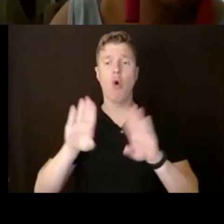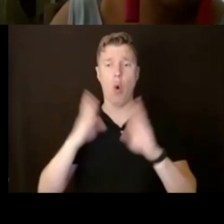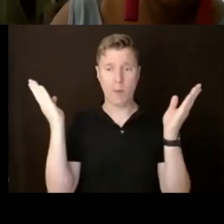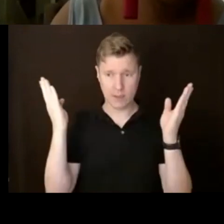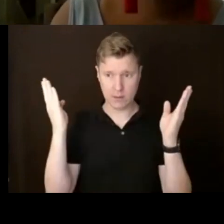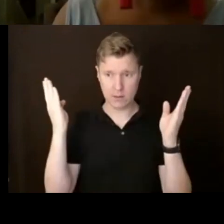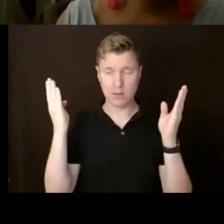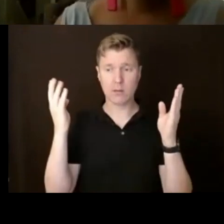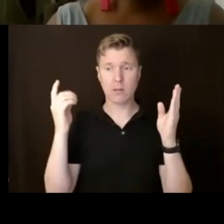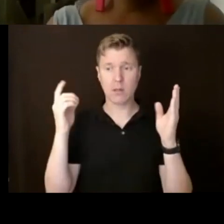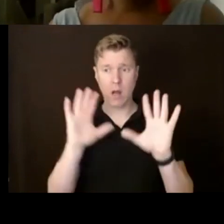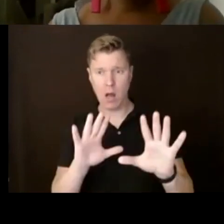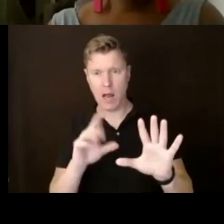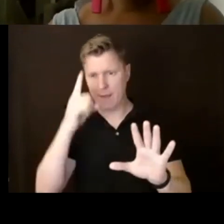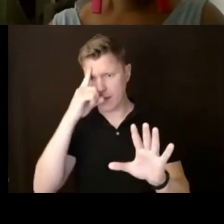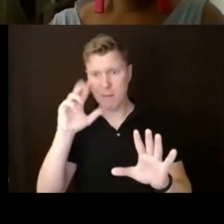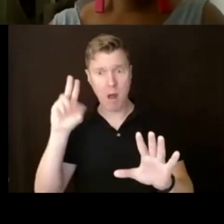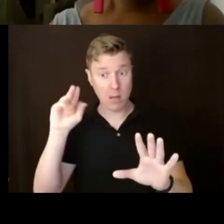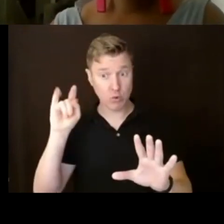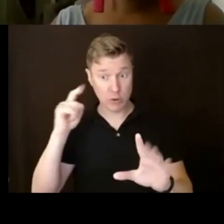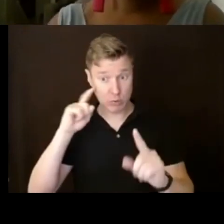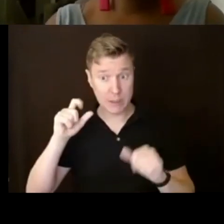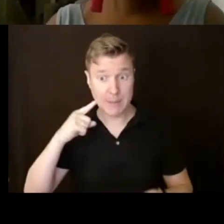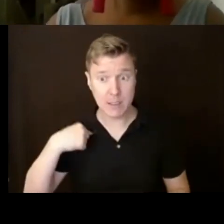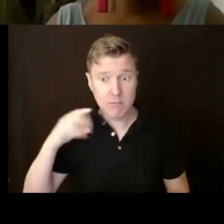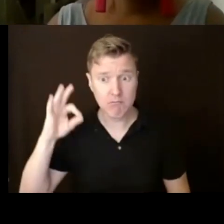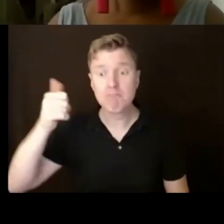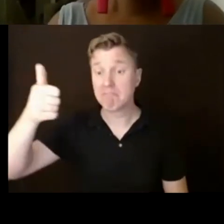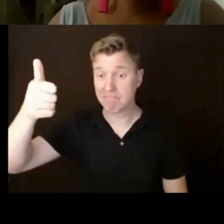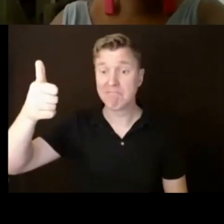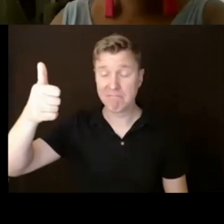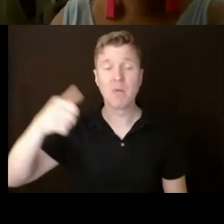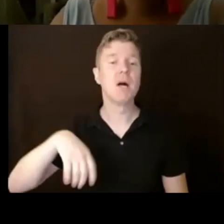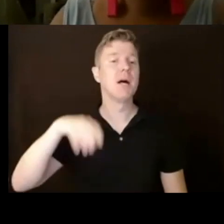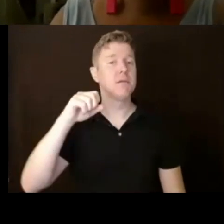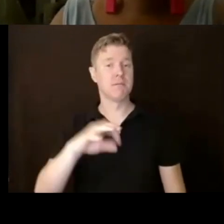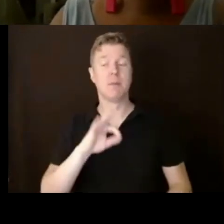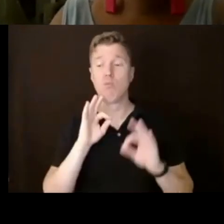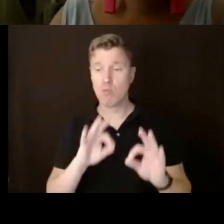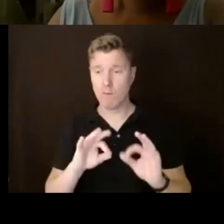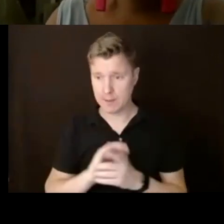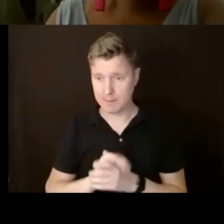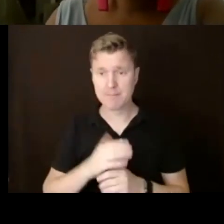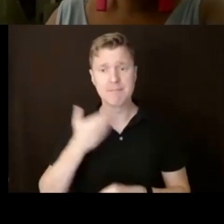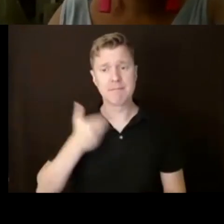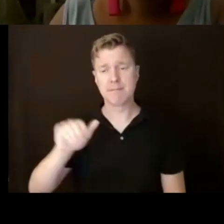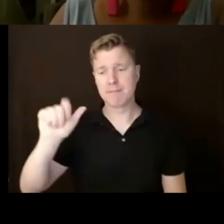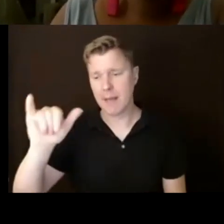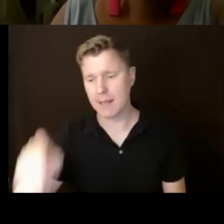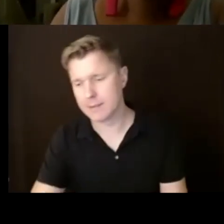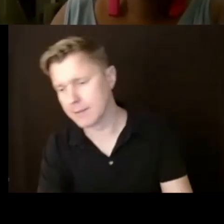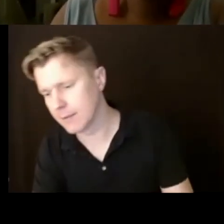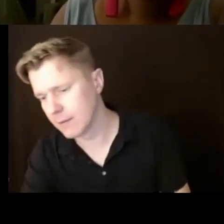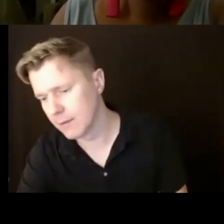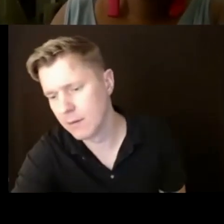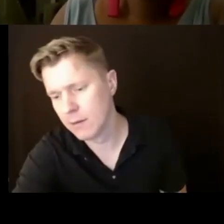announcement. I'm sorry, I think I'm unmuted. Can you hear me? Yes. Okay, perfect. So my name is Allison Latham Jones. I live in Tucson,